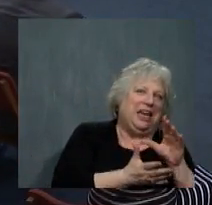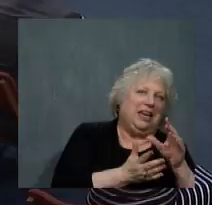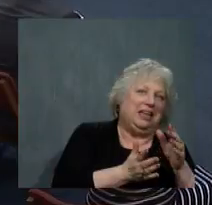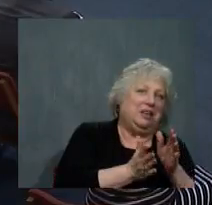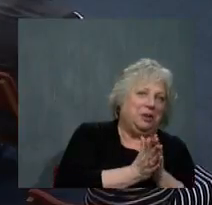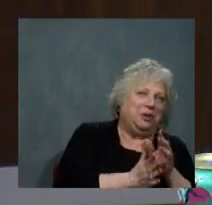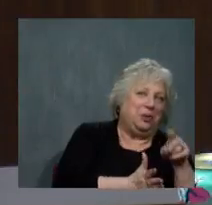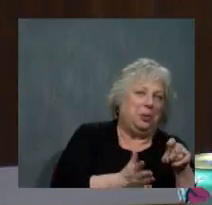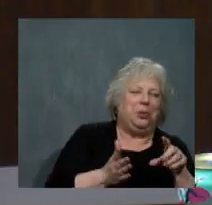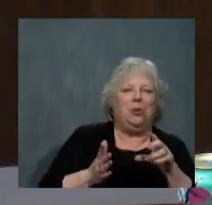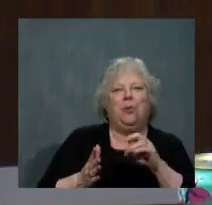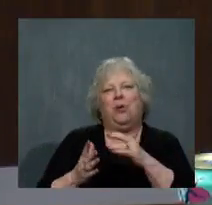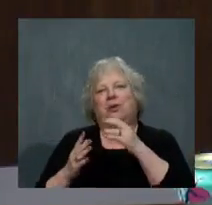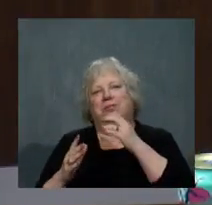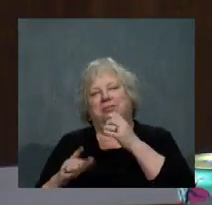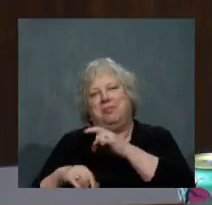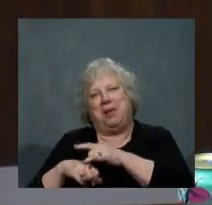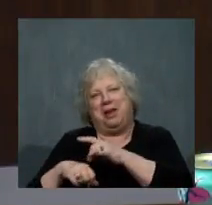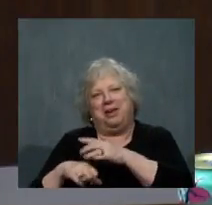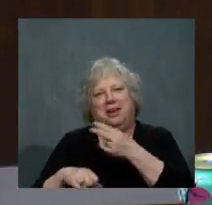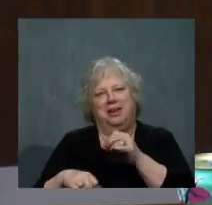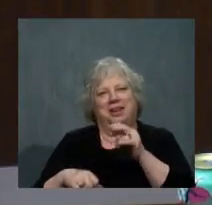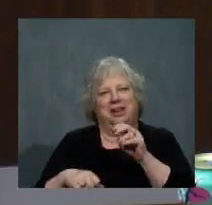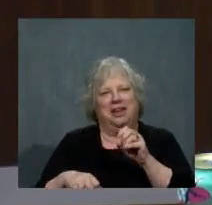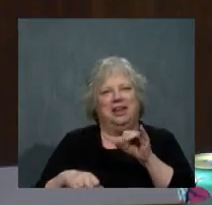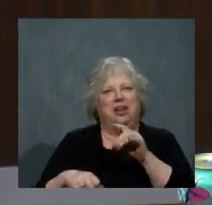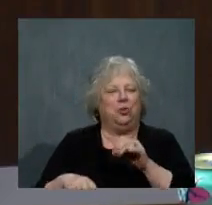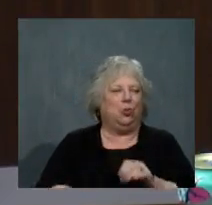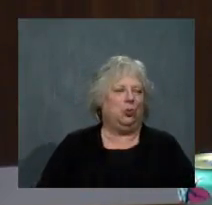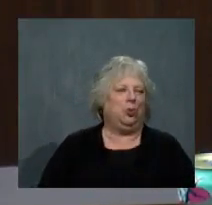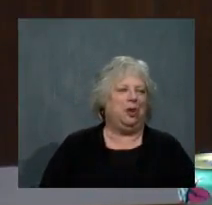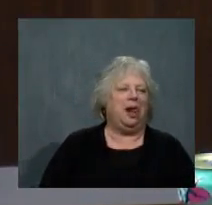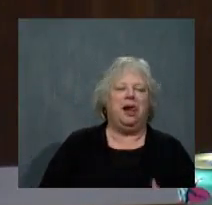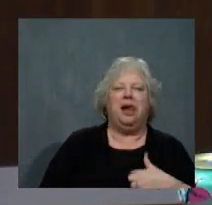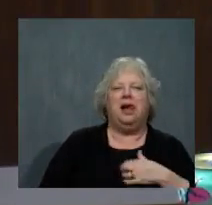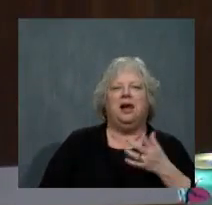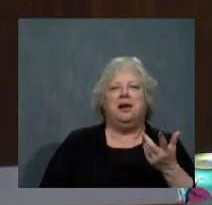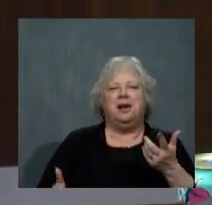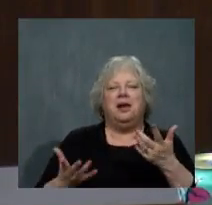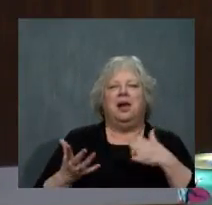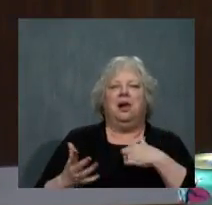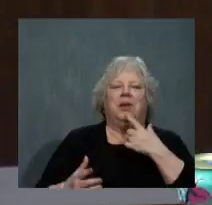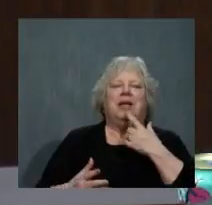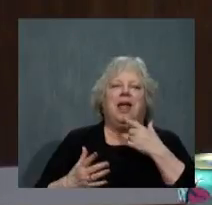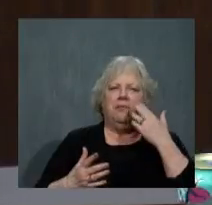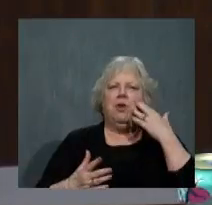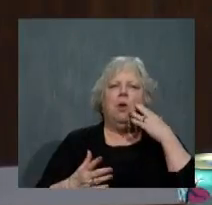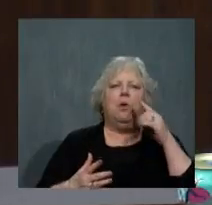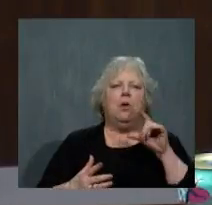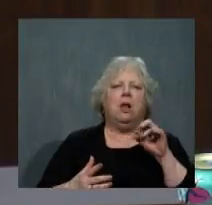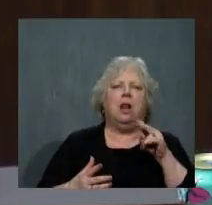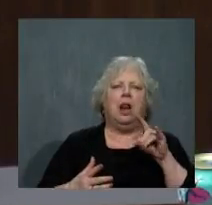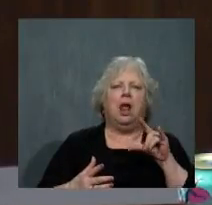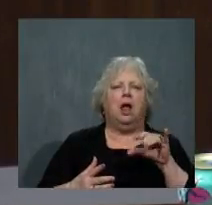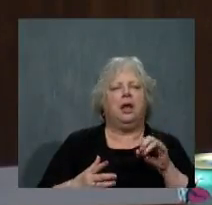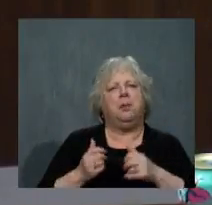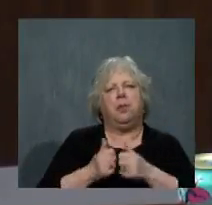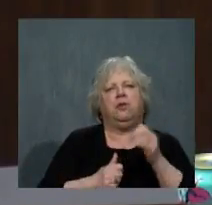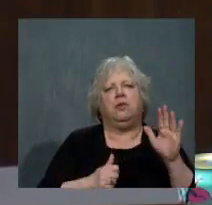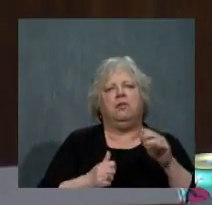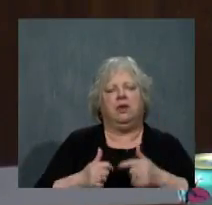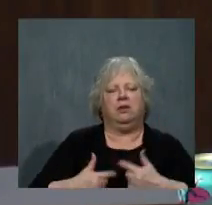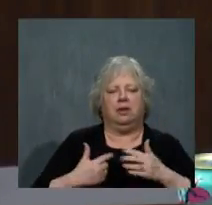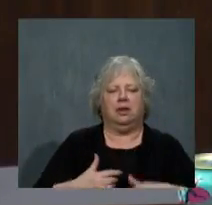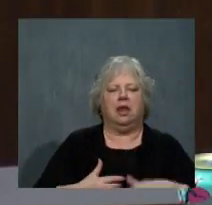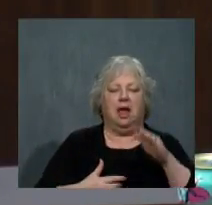please. I just wanted to share with the people that are present I've known Lonnie all of his life, and I said to him, if I had known,